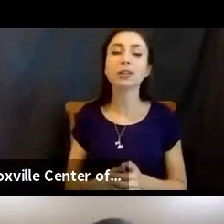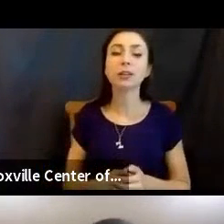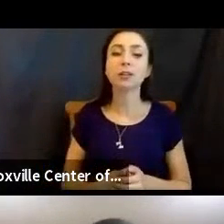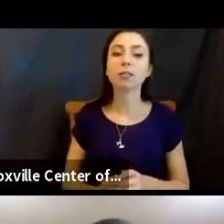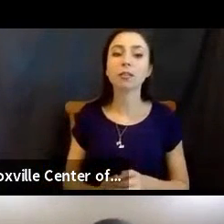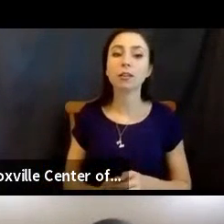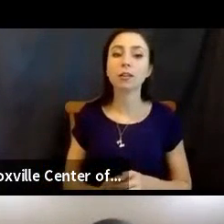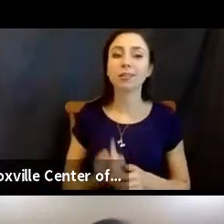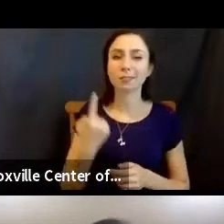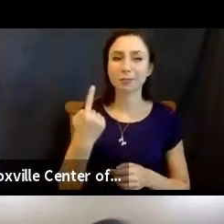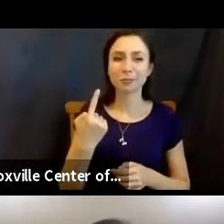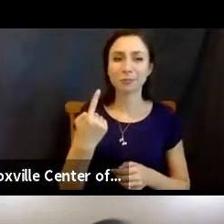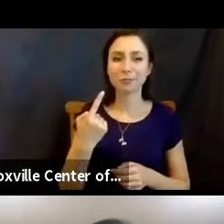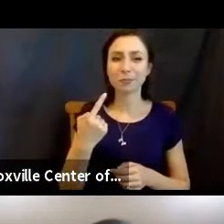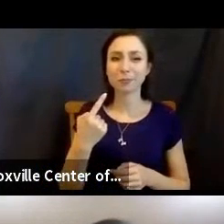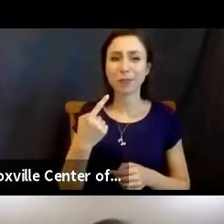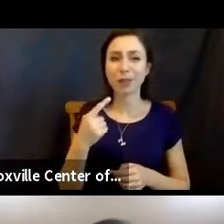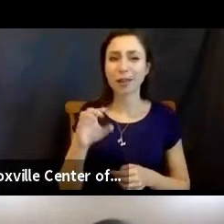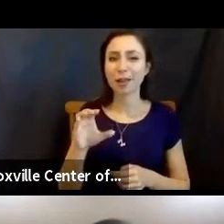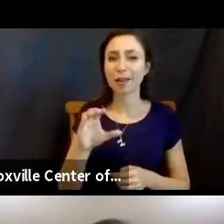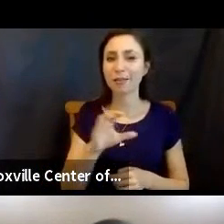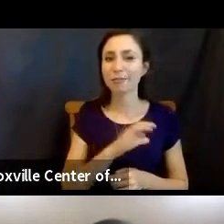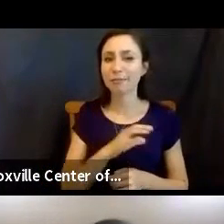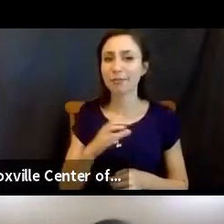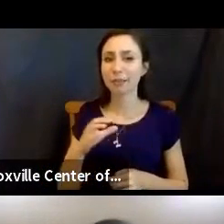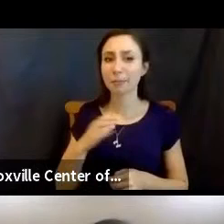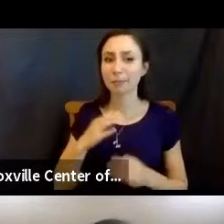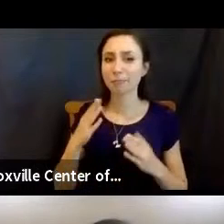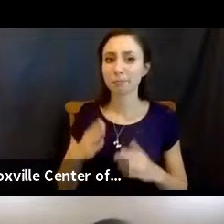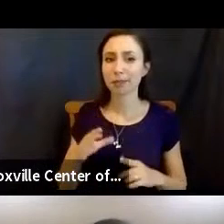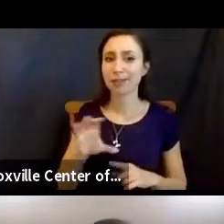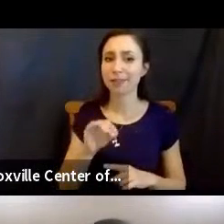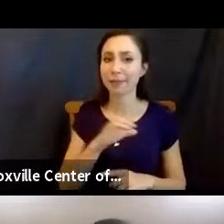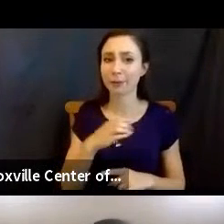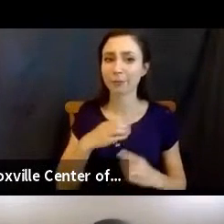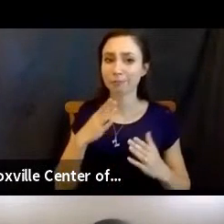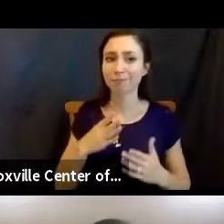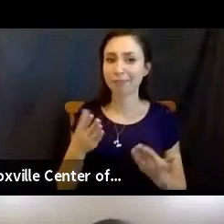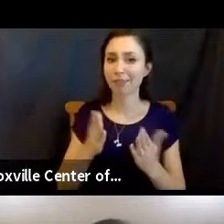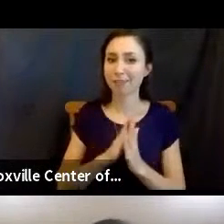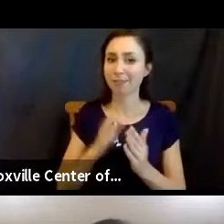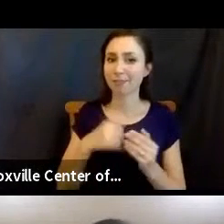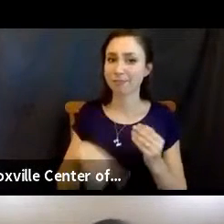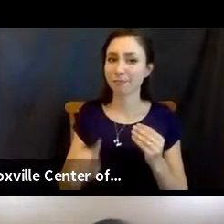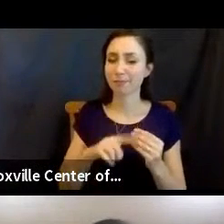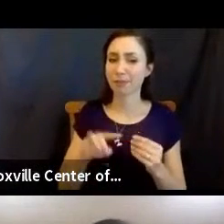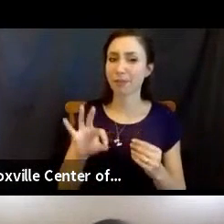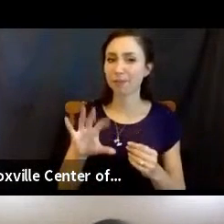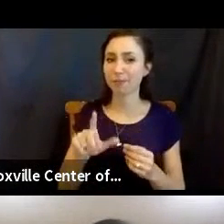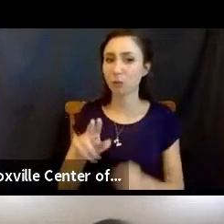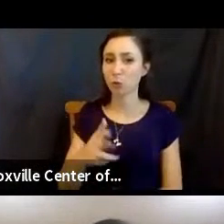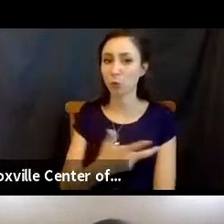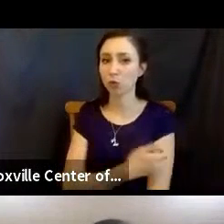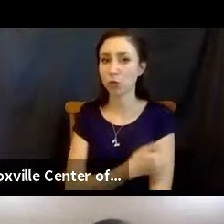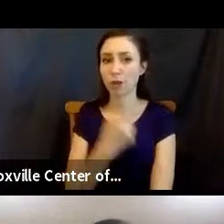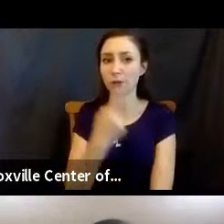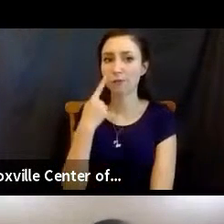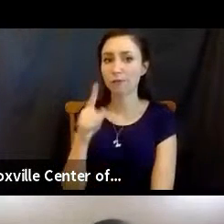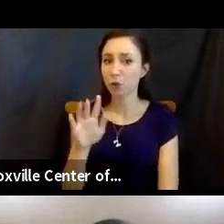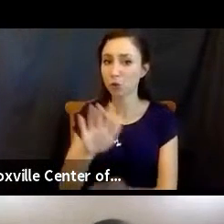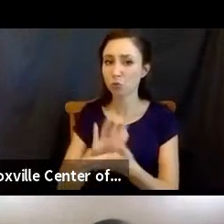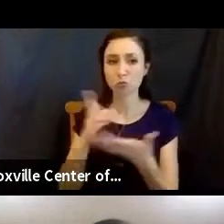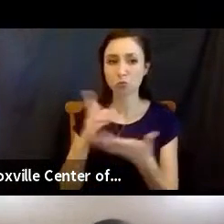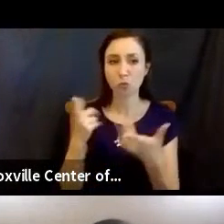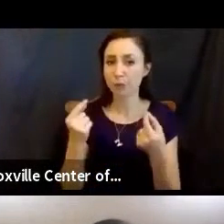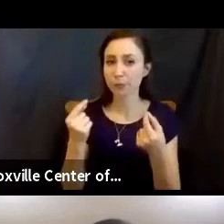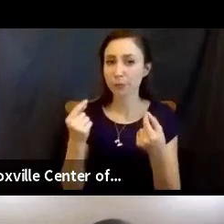county commissioners had asked me to ask you guys about flu shots at schools, or you know, what's being done or what will be